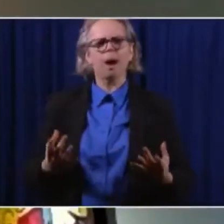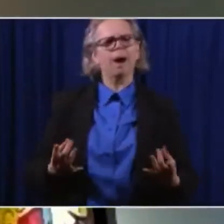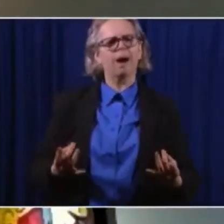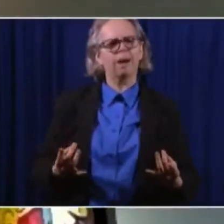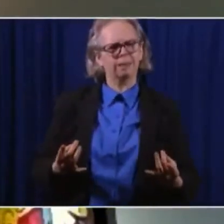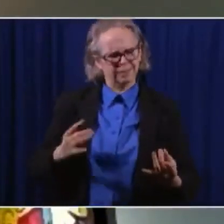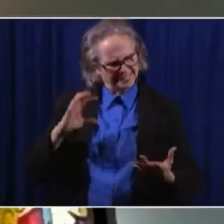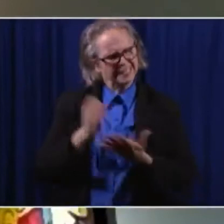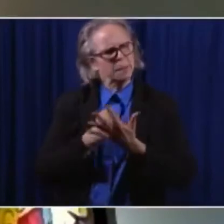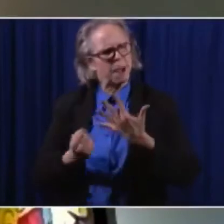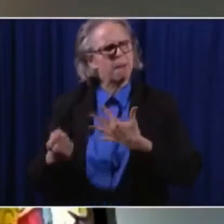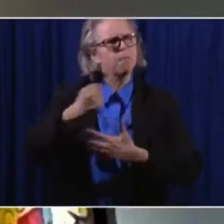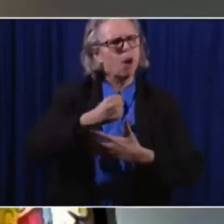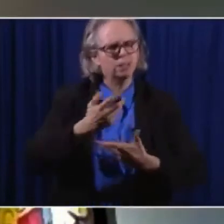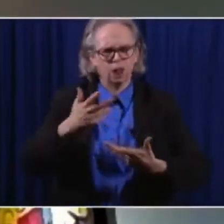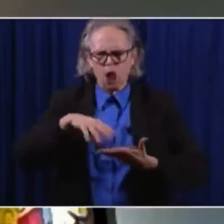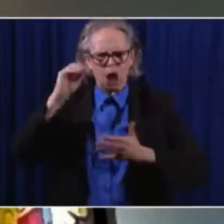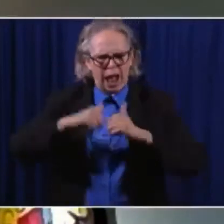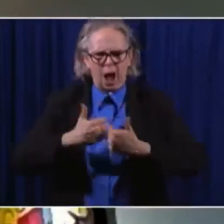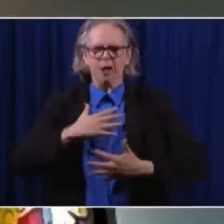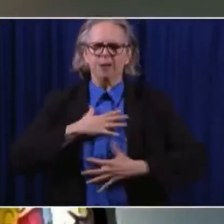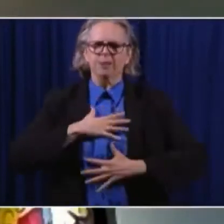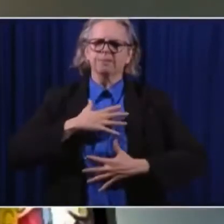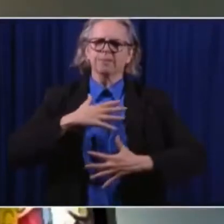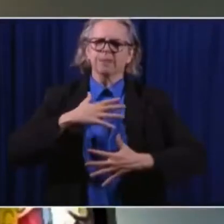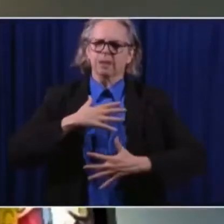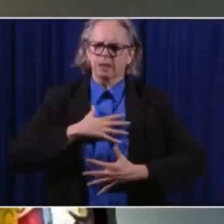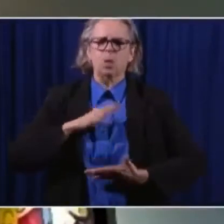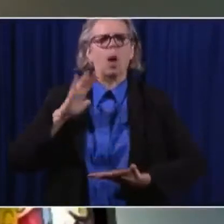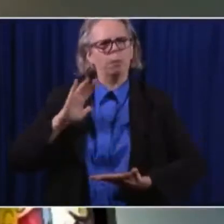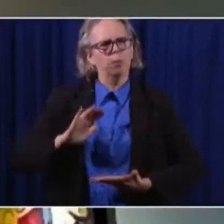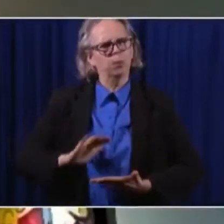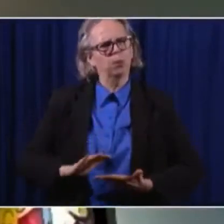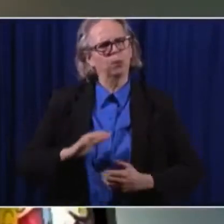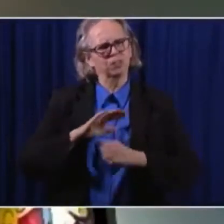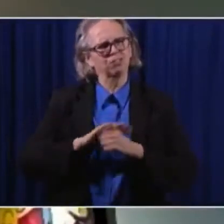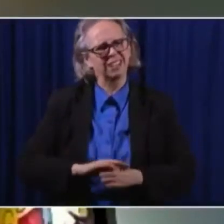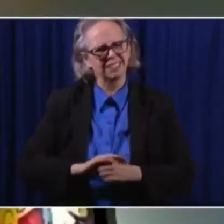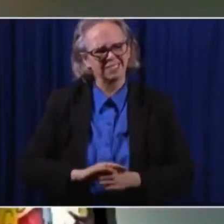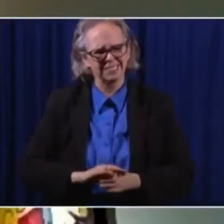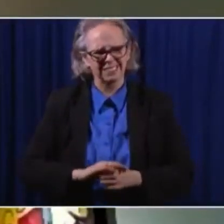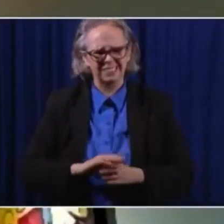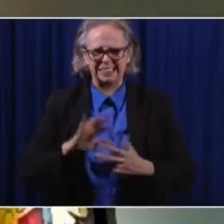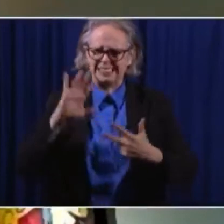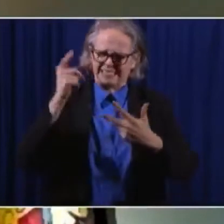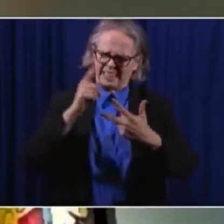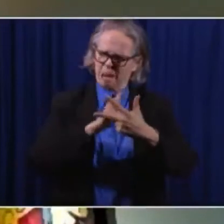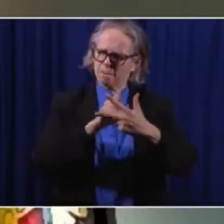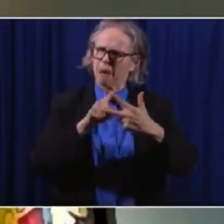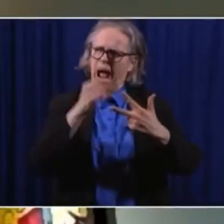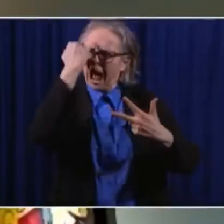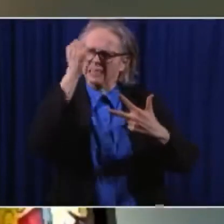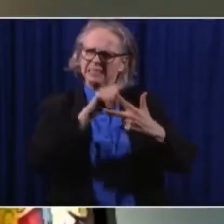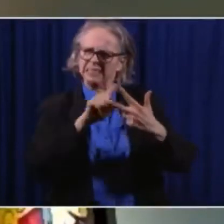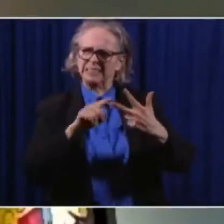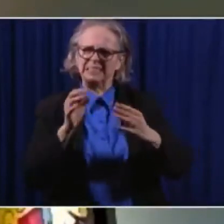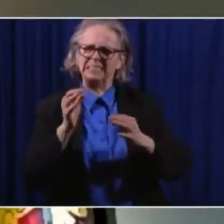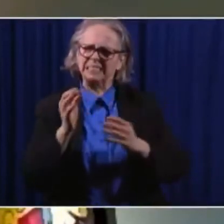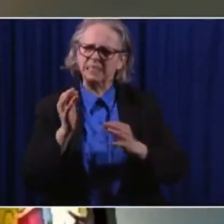too. So again, these things sound simple, and it's easy to move away from any one or all of these things on a